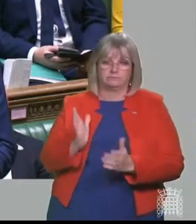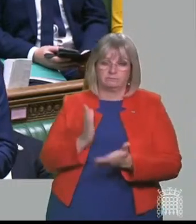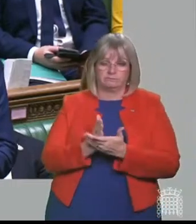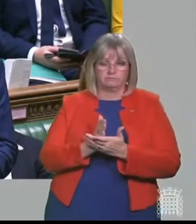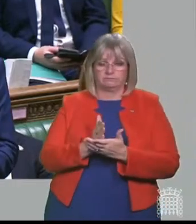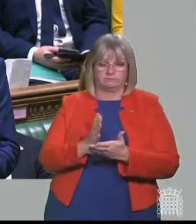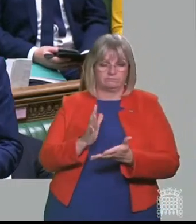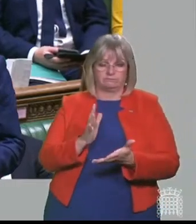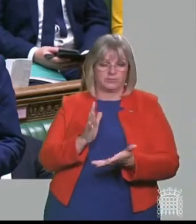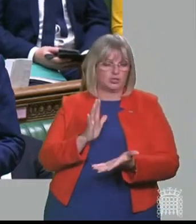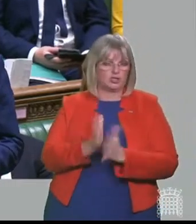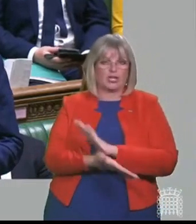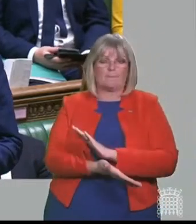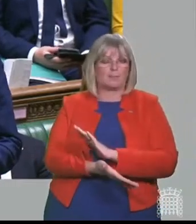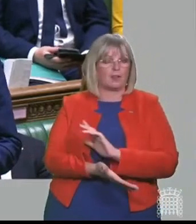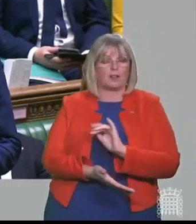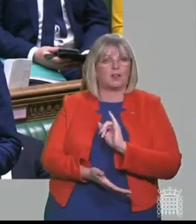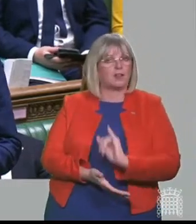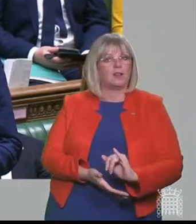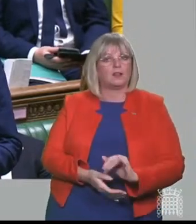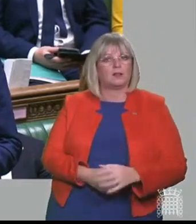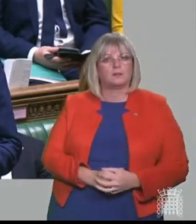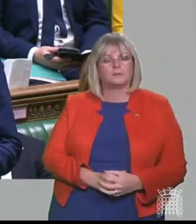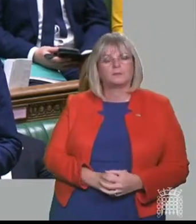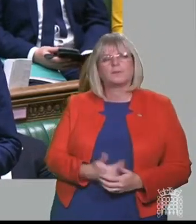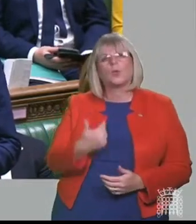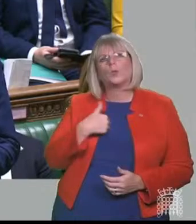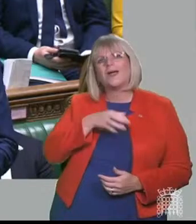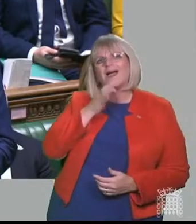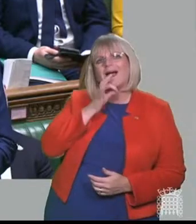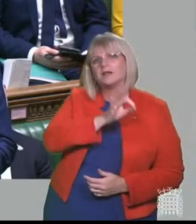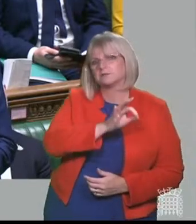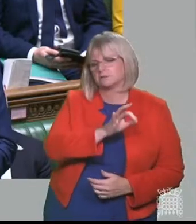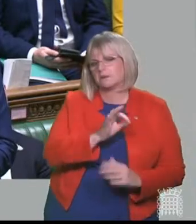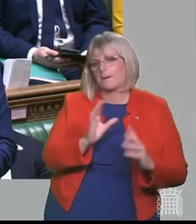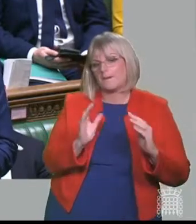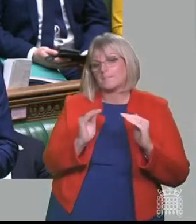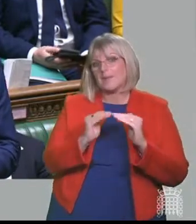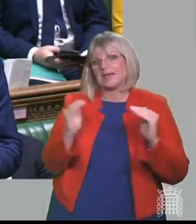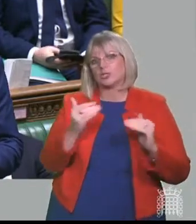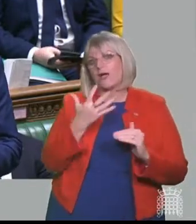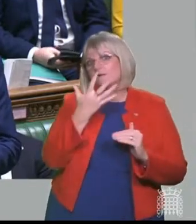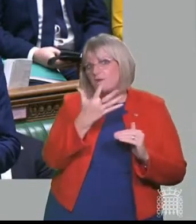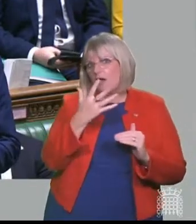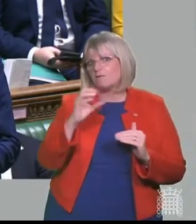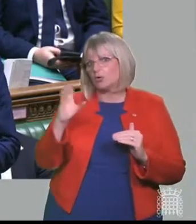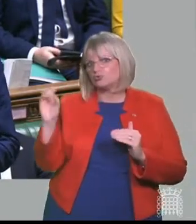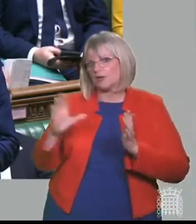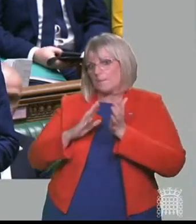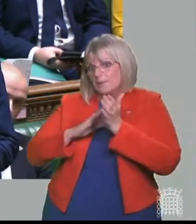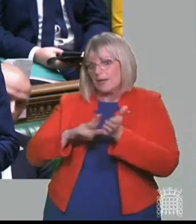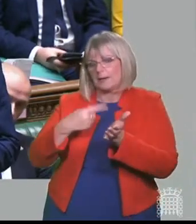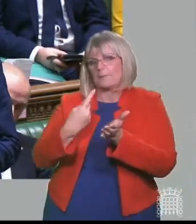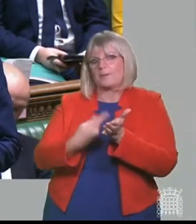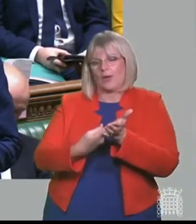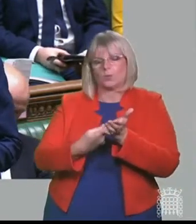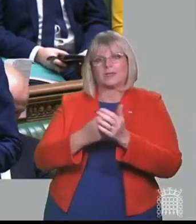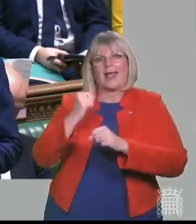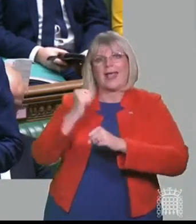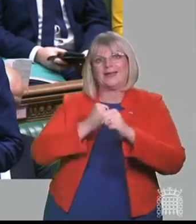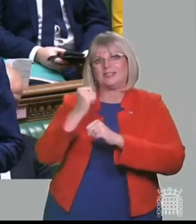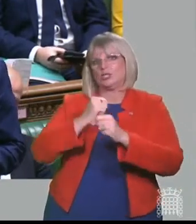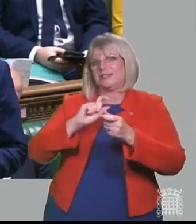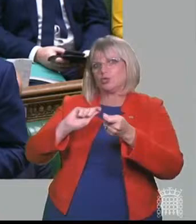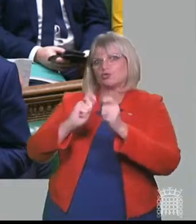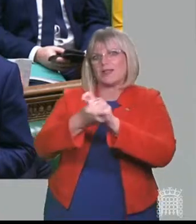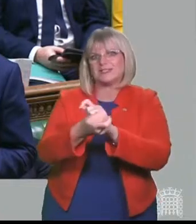shambles. We asked them to match the £500 million Energy Transition Fund for the North East of Scotland. He's chosen